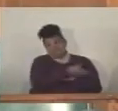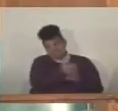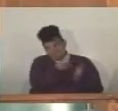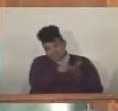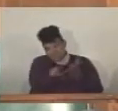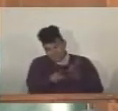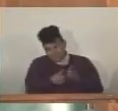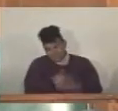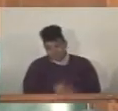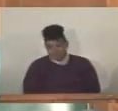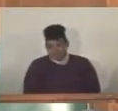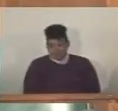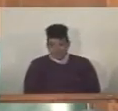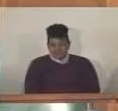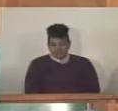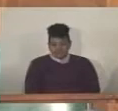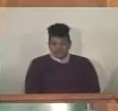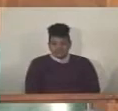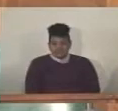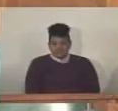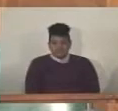No, because you'd have already paid.